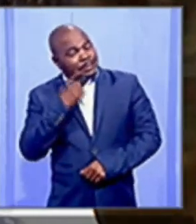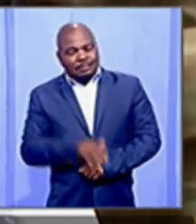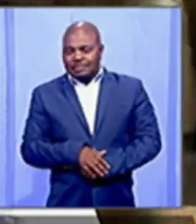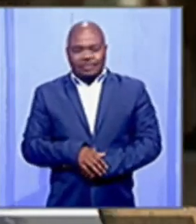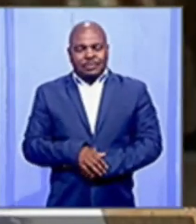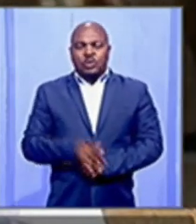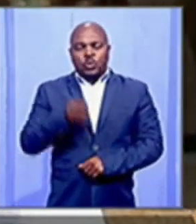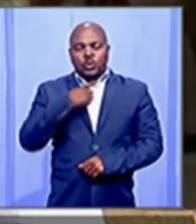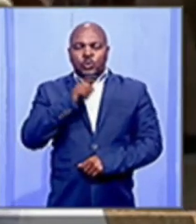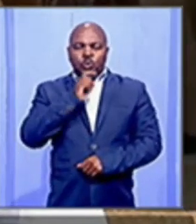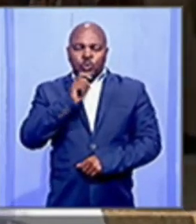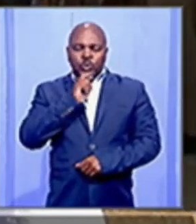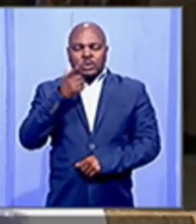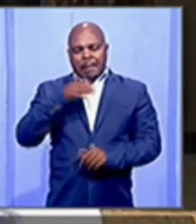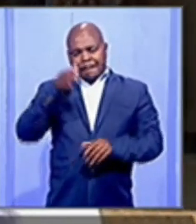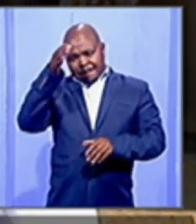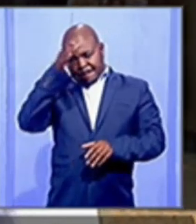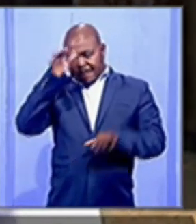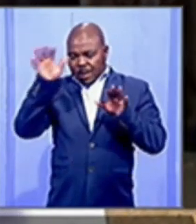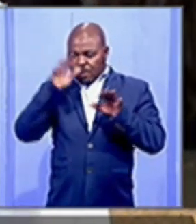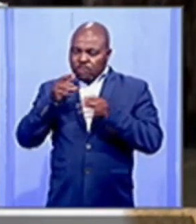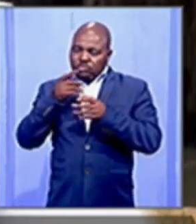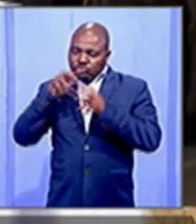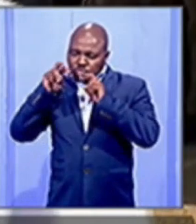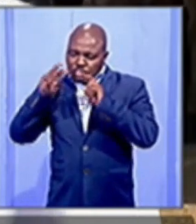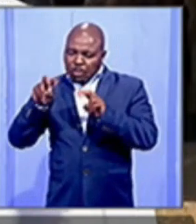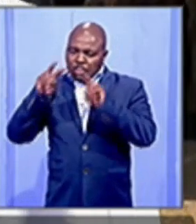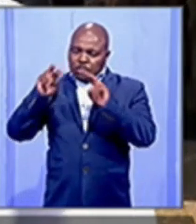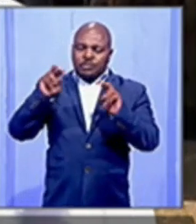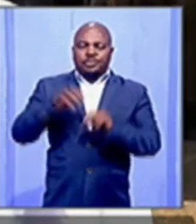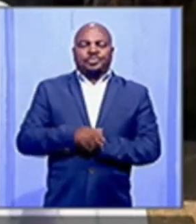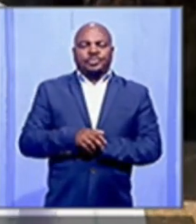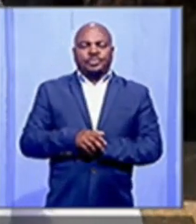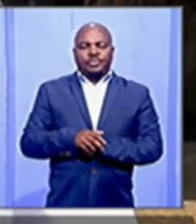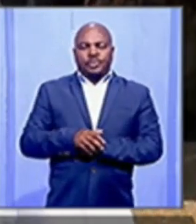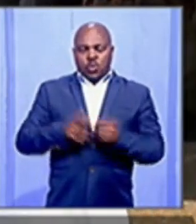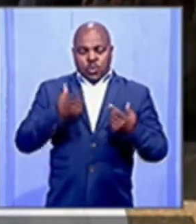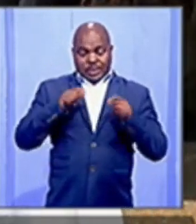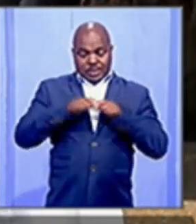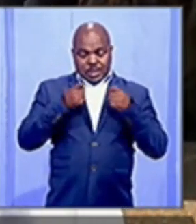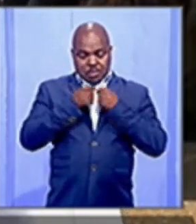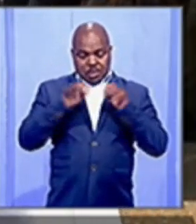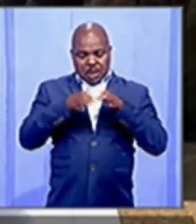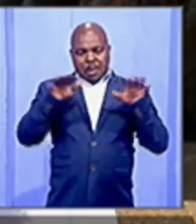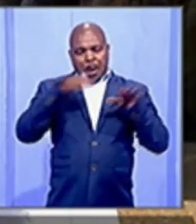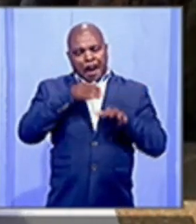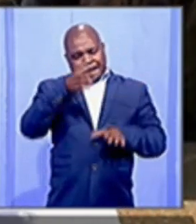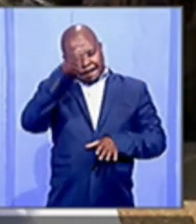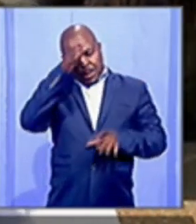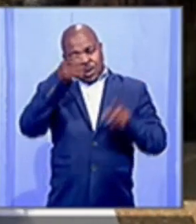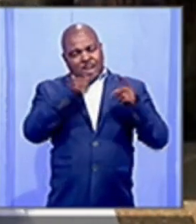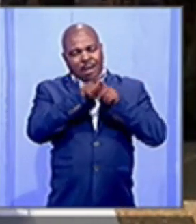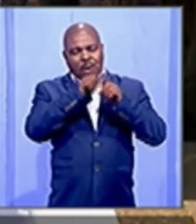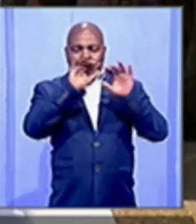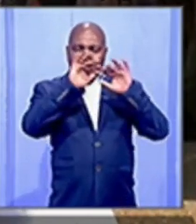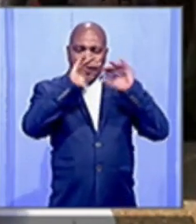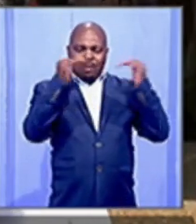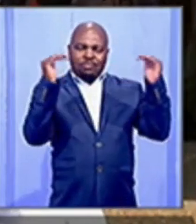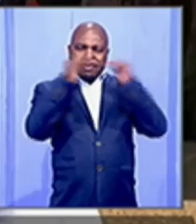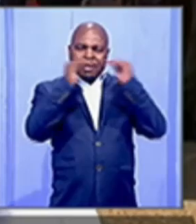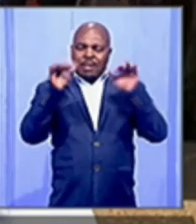demining experts where necessary. We have personnel on our team who are the world experts in working on mass